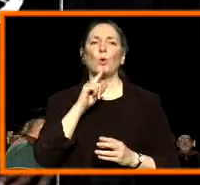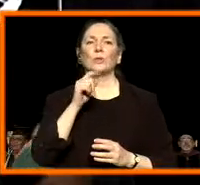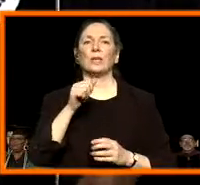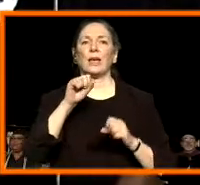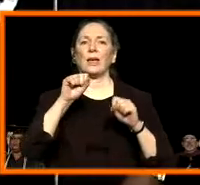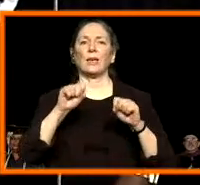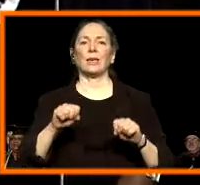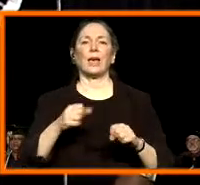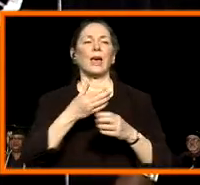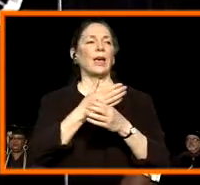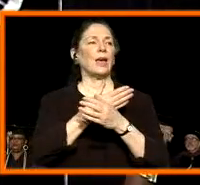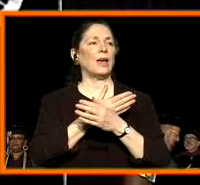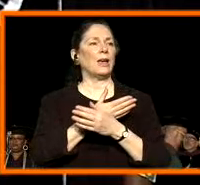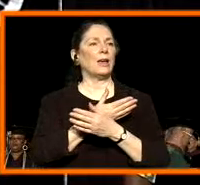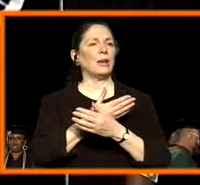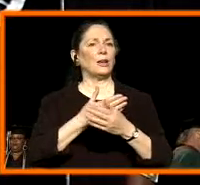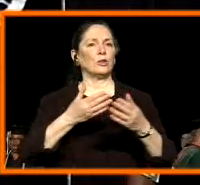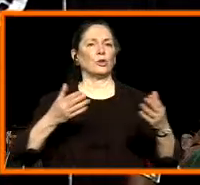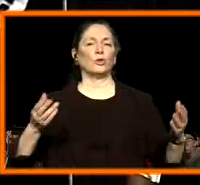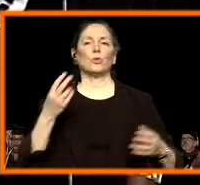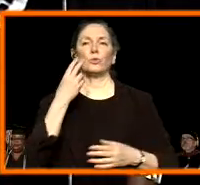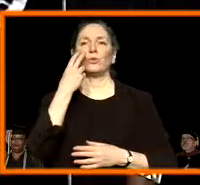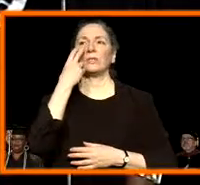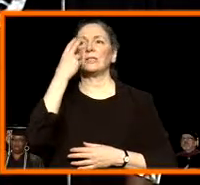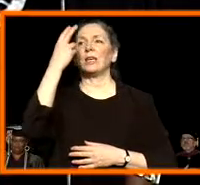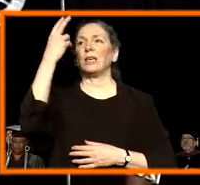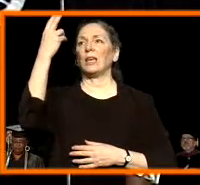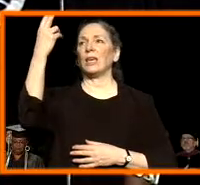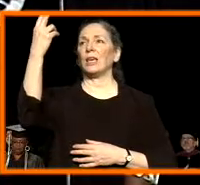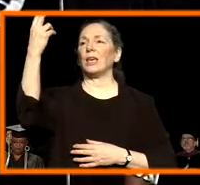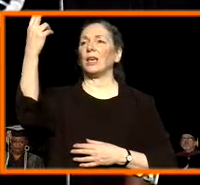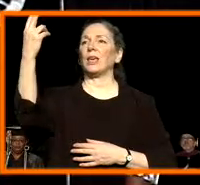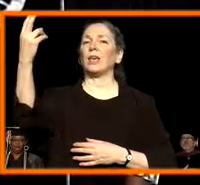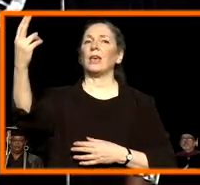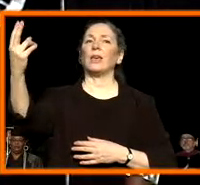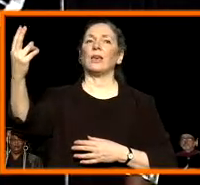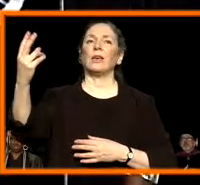Oh, say, can you see